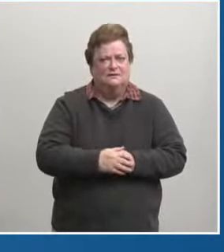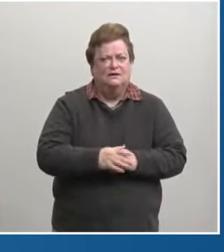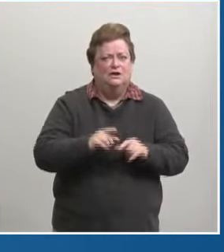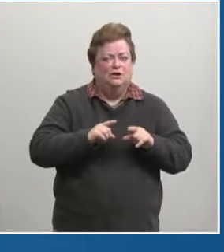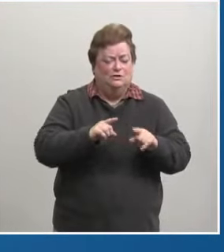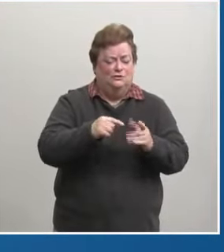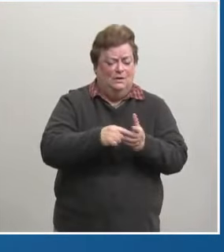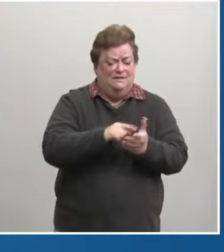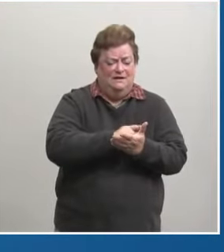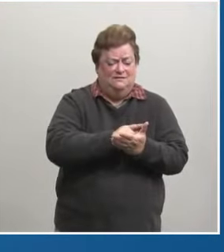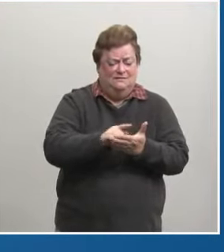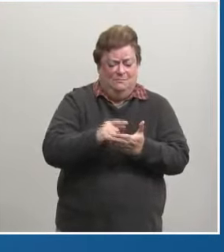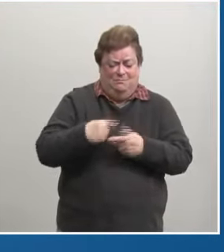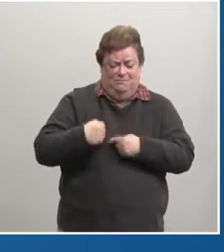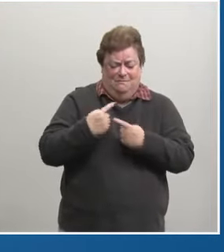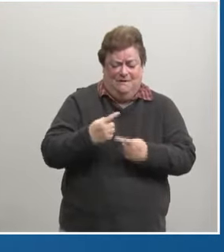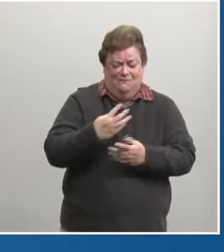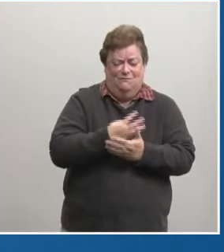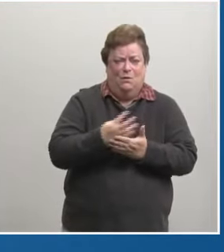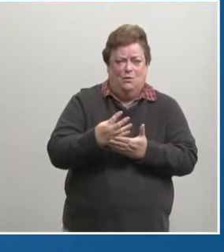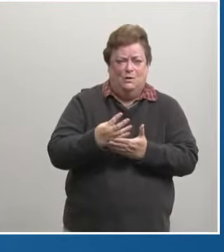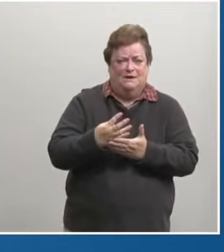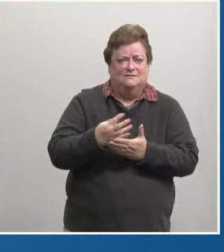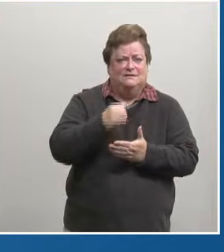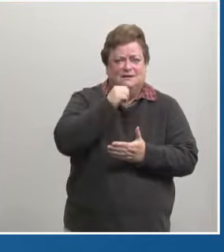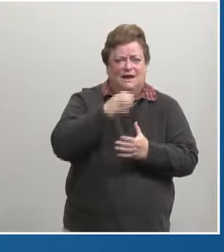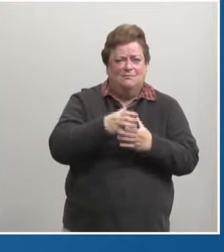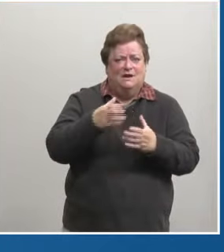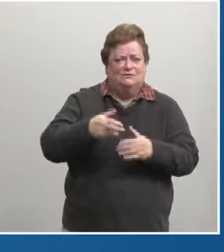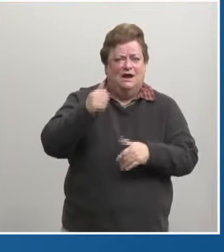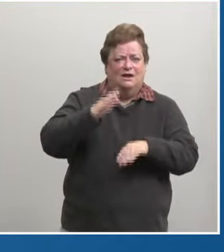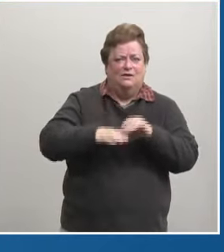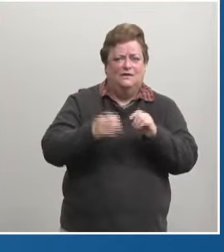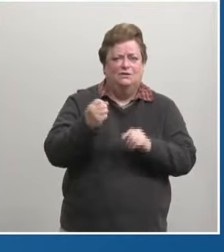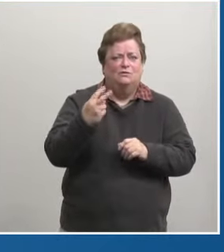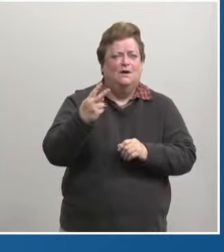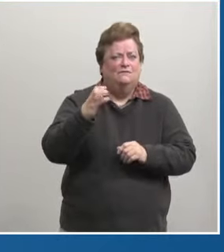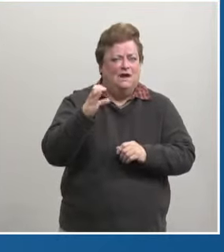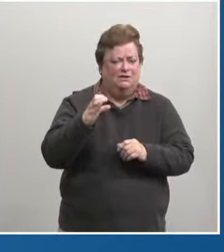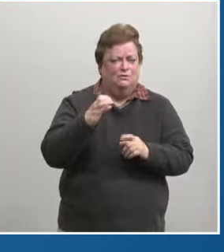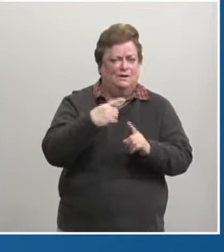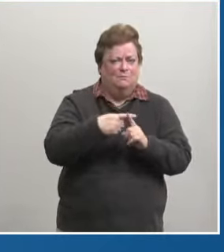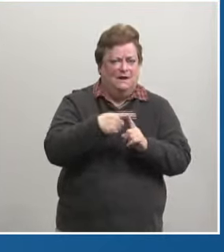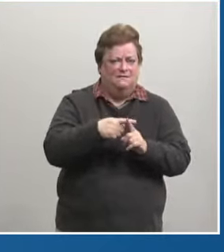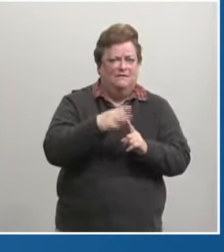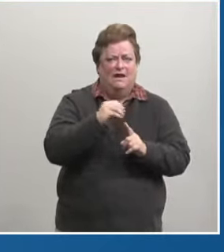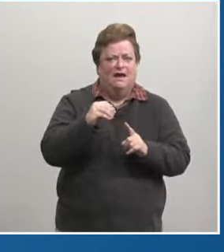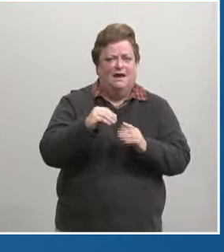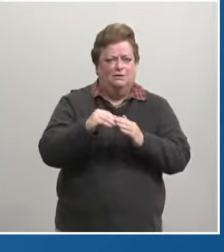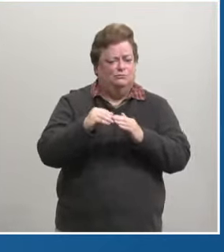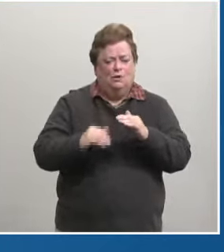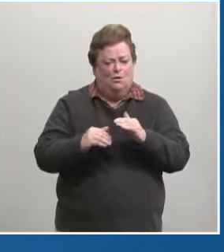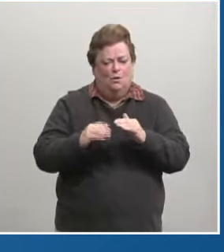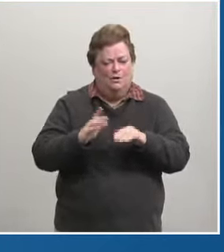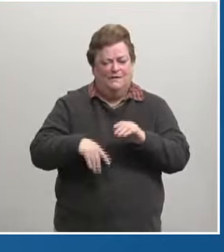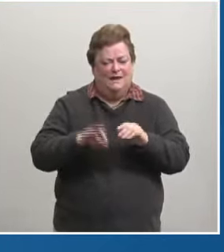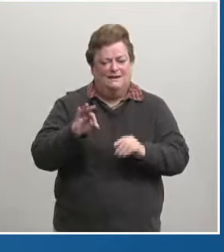4 weeks, weekly cases have not been much higher than about 1,200 cases and no lower than